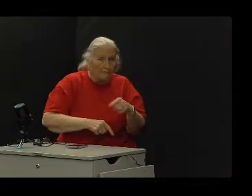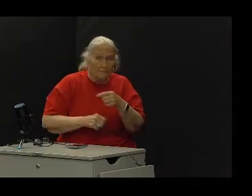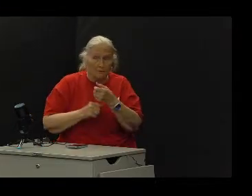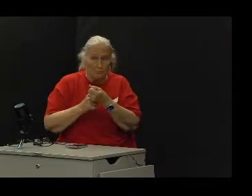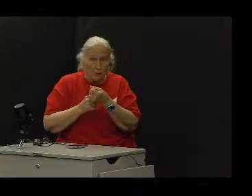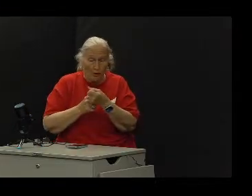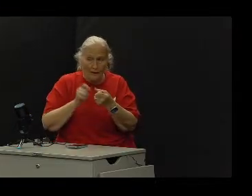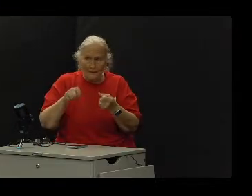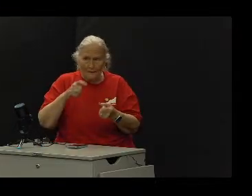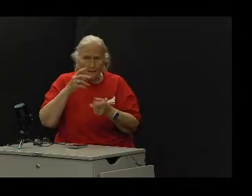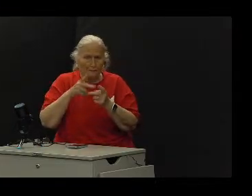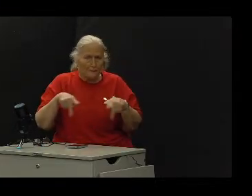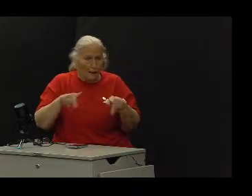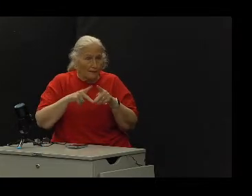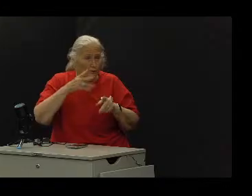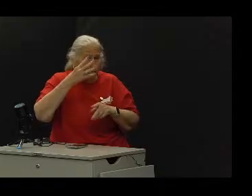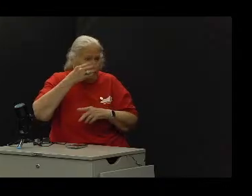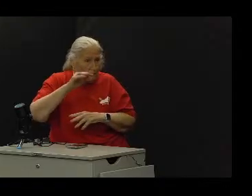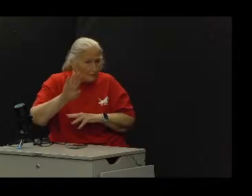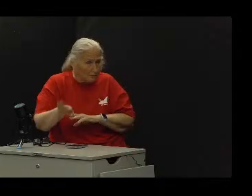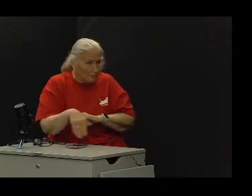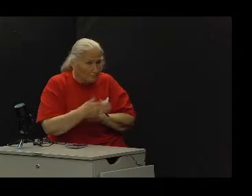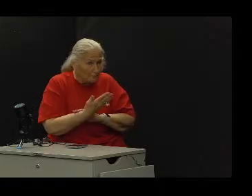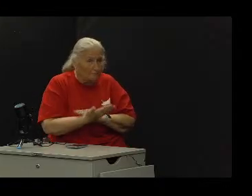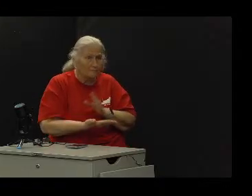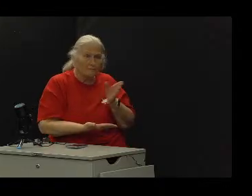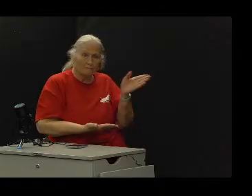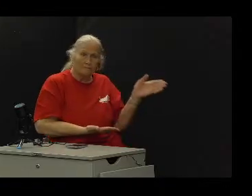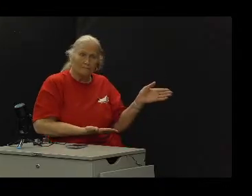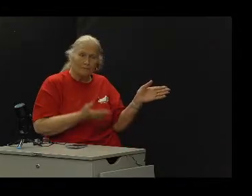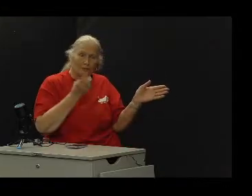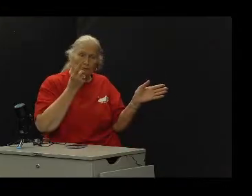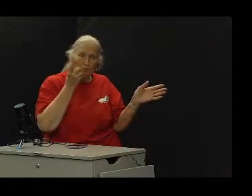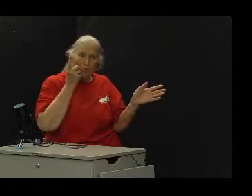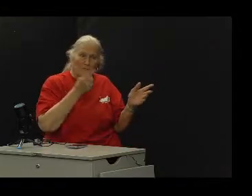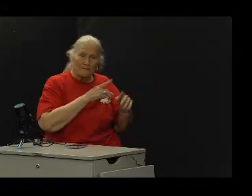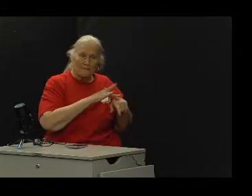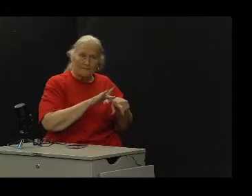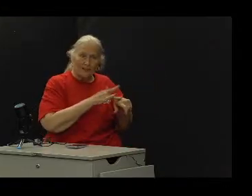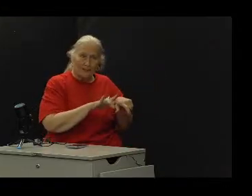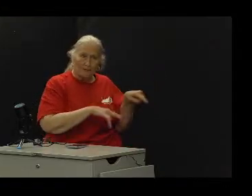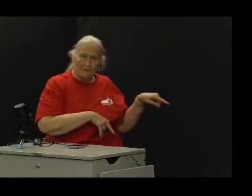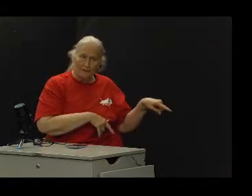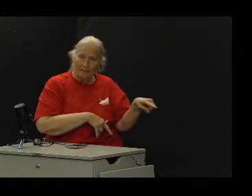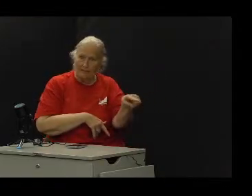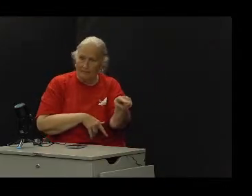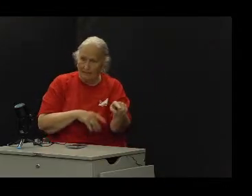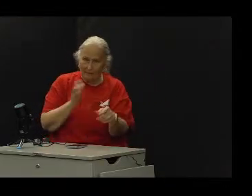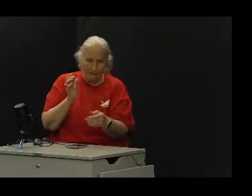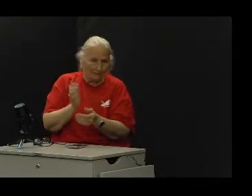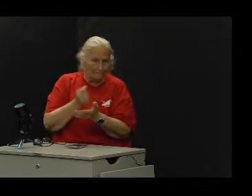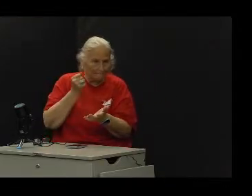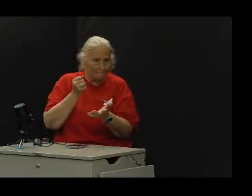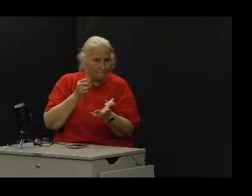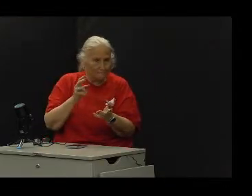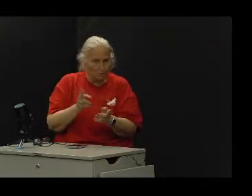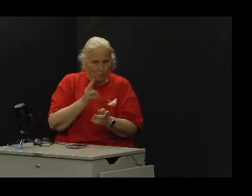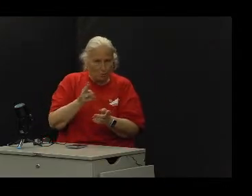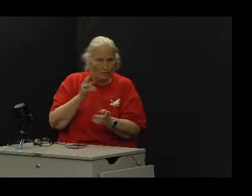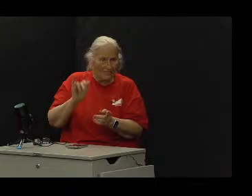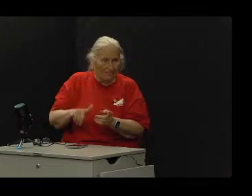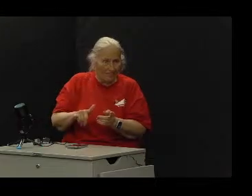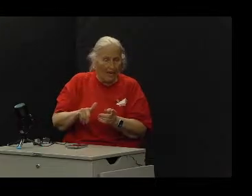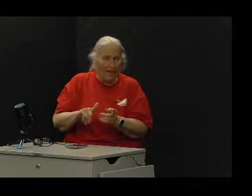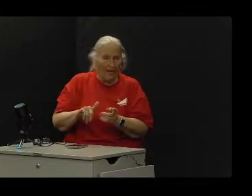But whenever other schools come to campus, it's really important that they have a place to stay overnight, and why not use these